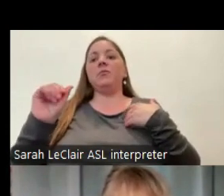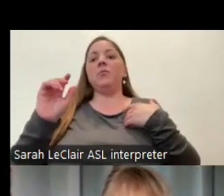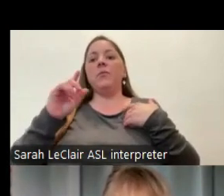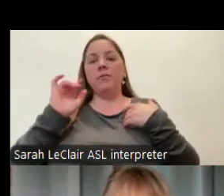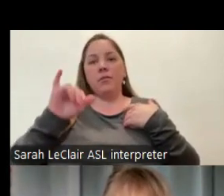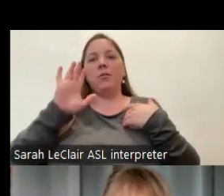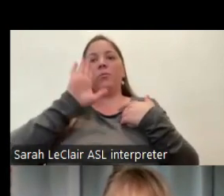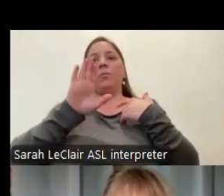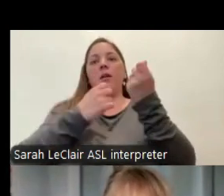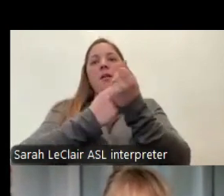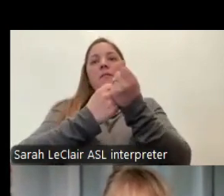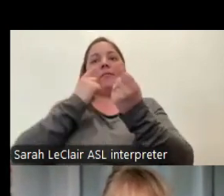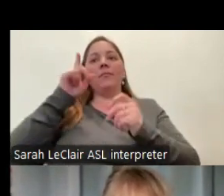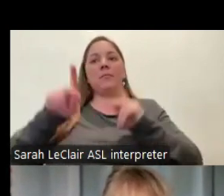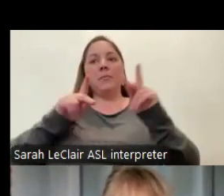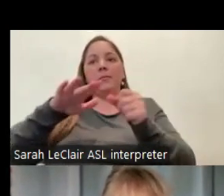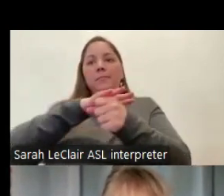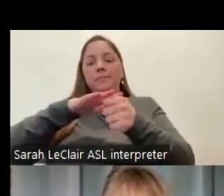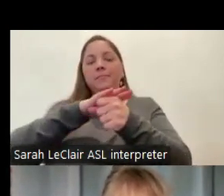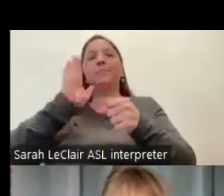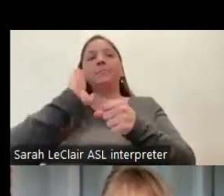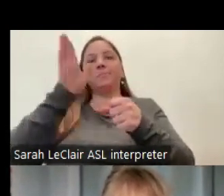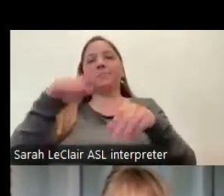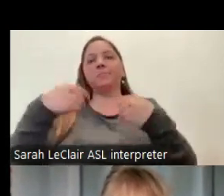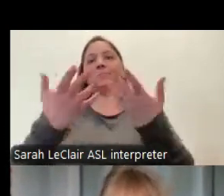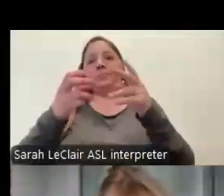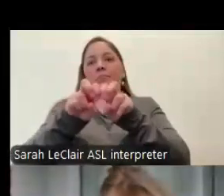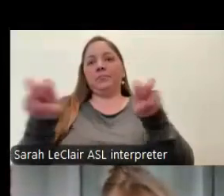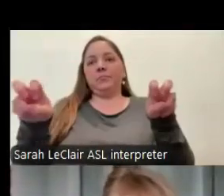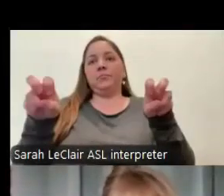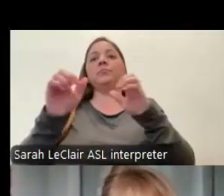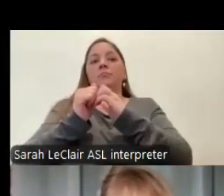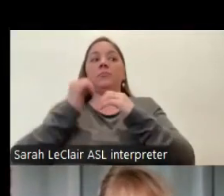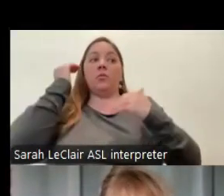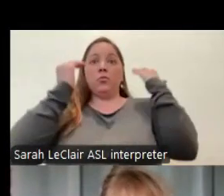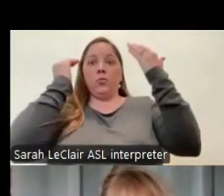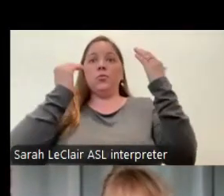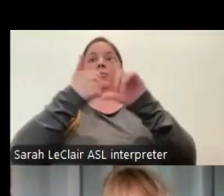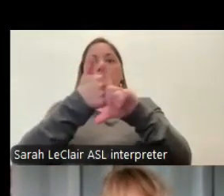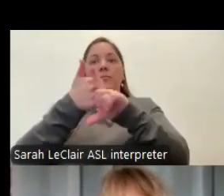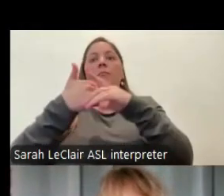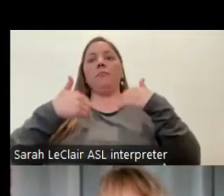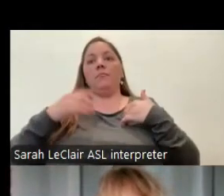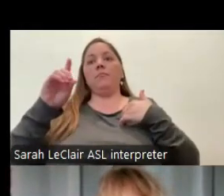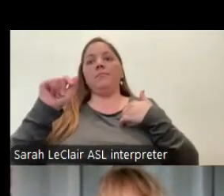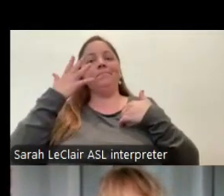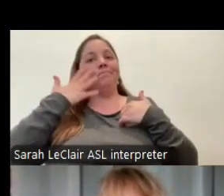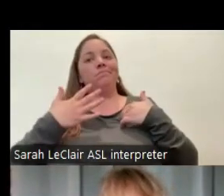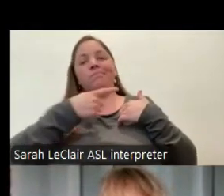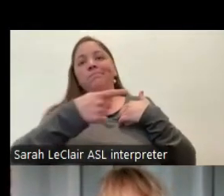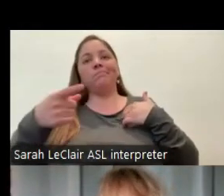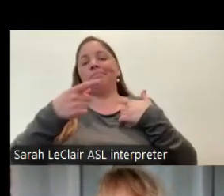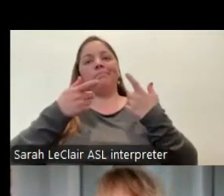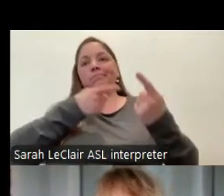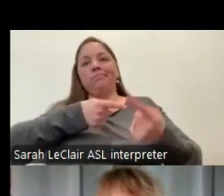for people here in the area, we will be having a panel of adults with disabilities who many sadly, they fall through the cracks. They